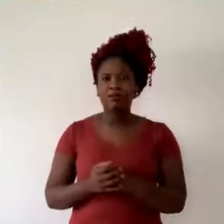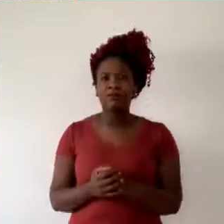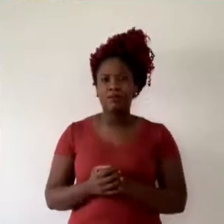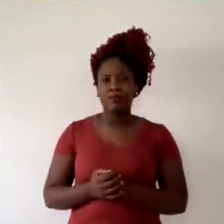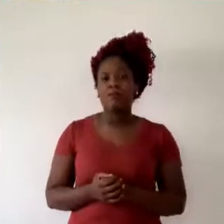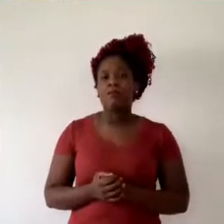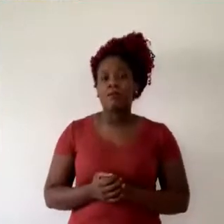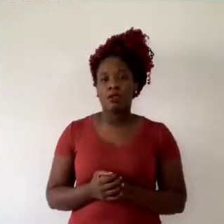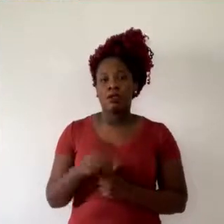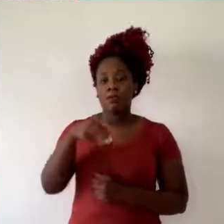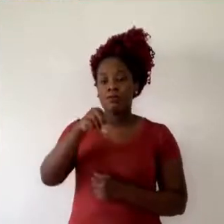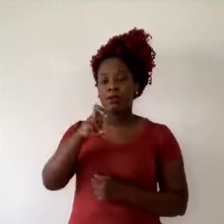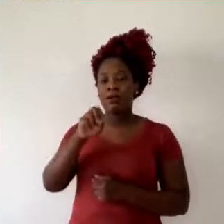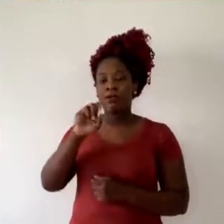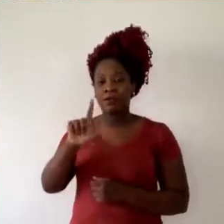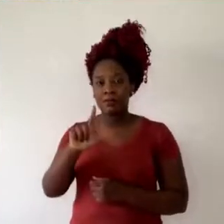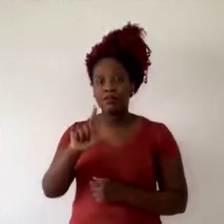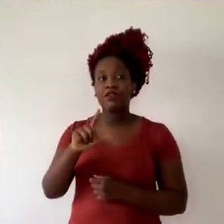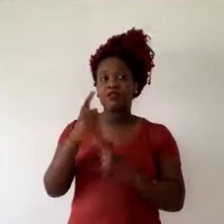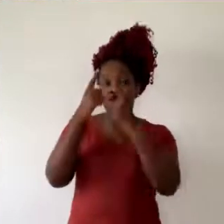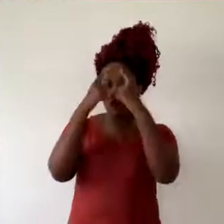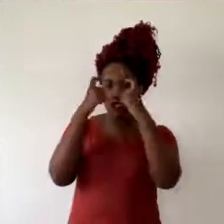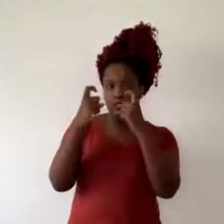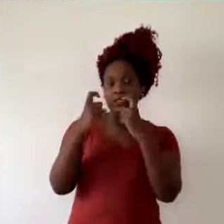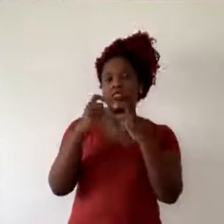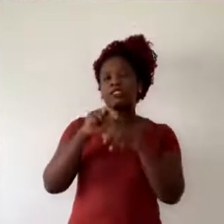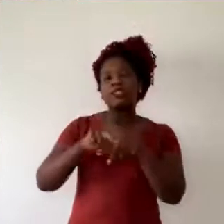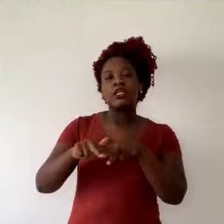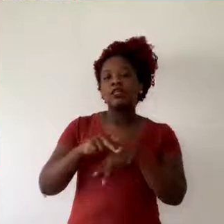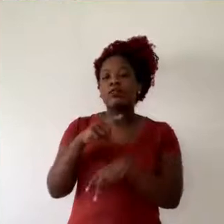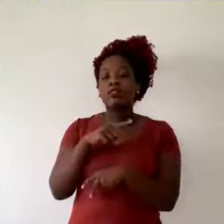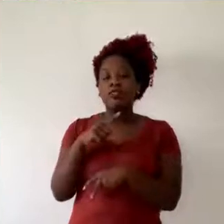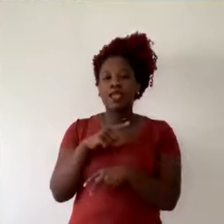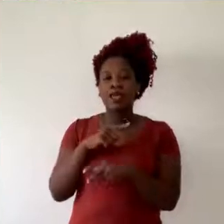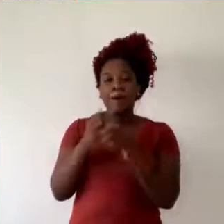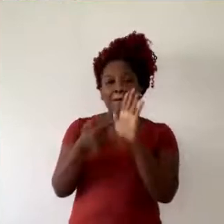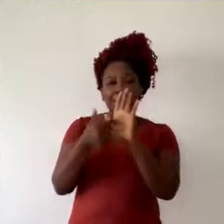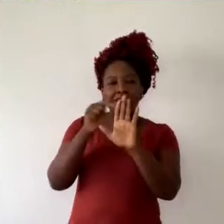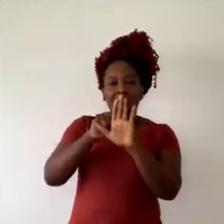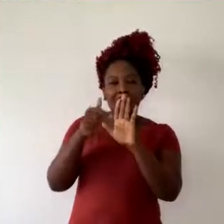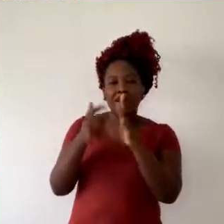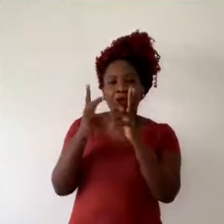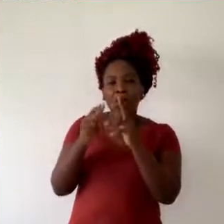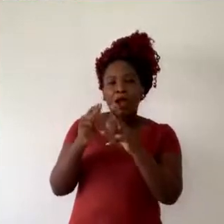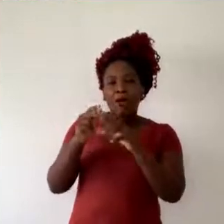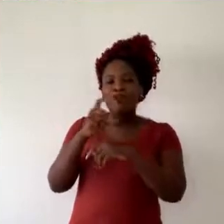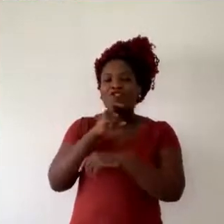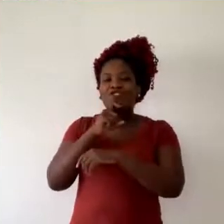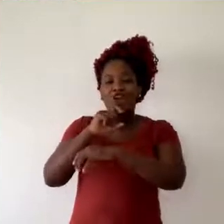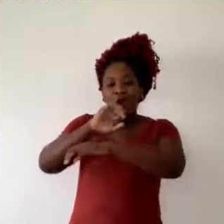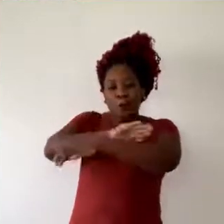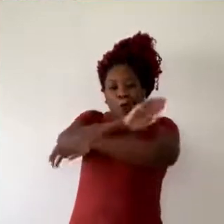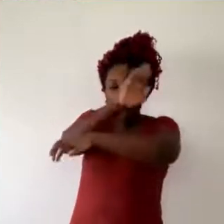harassment, and explaining what gender violence means, an iceberg,